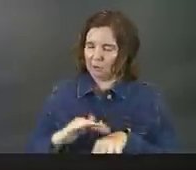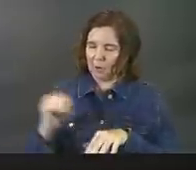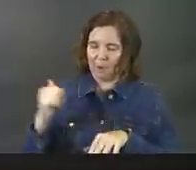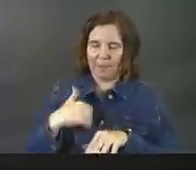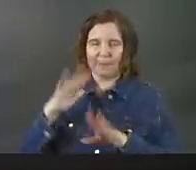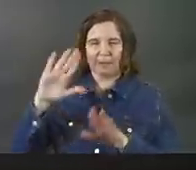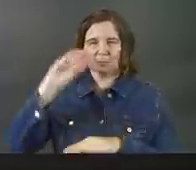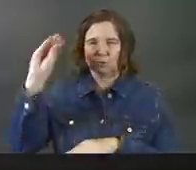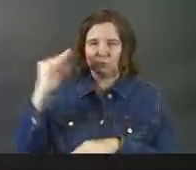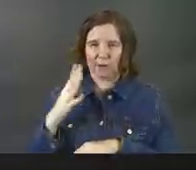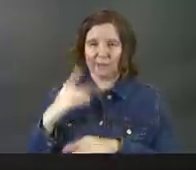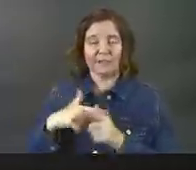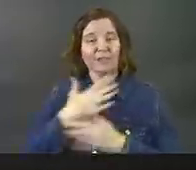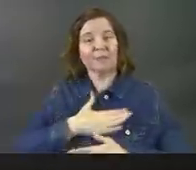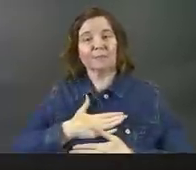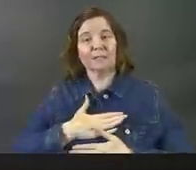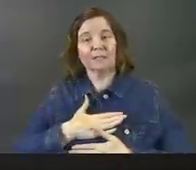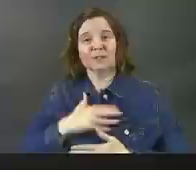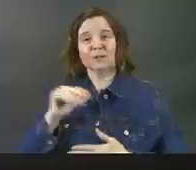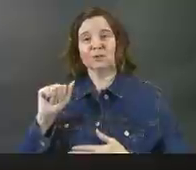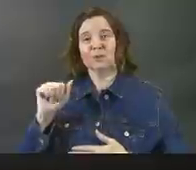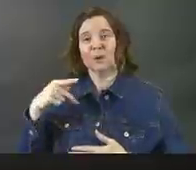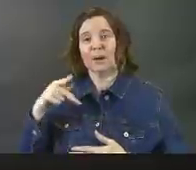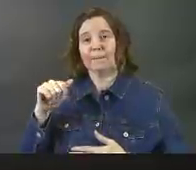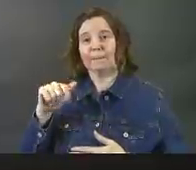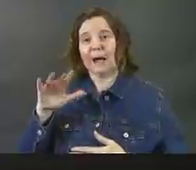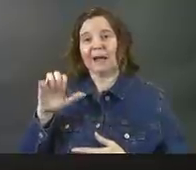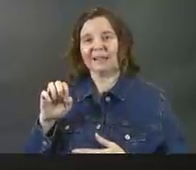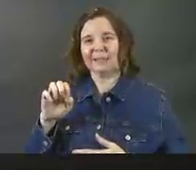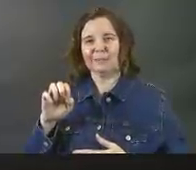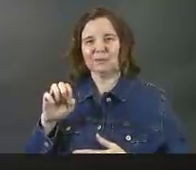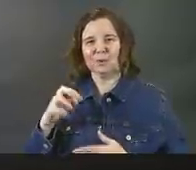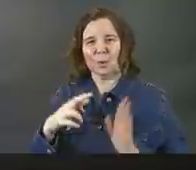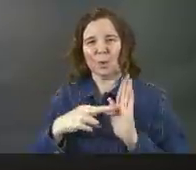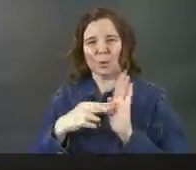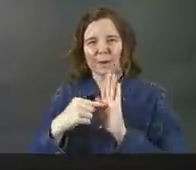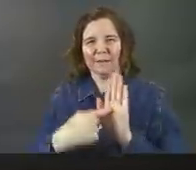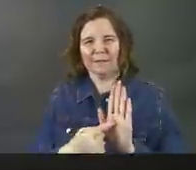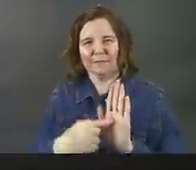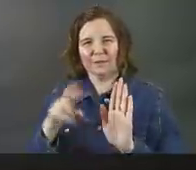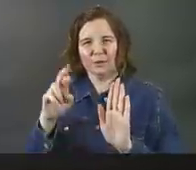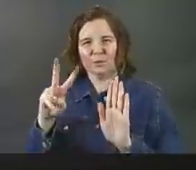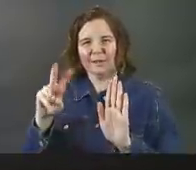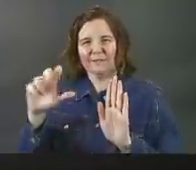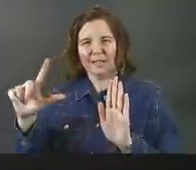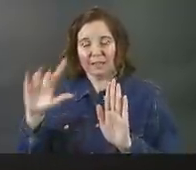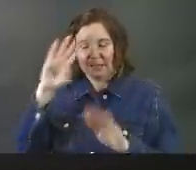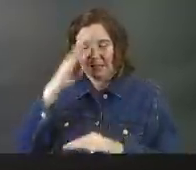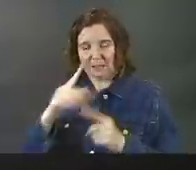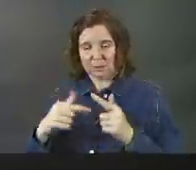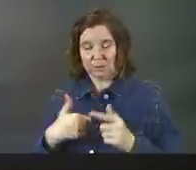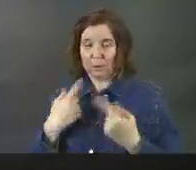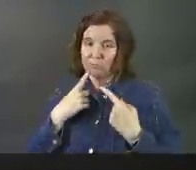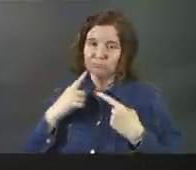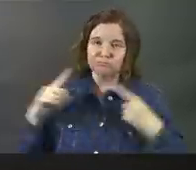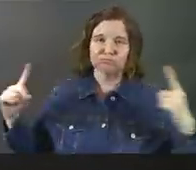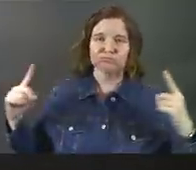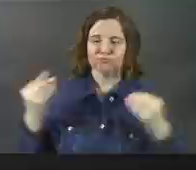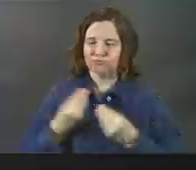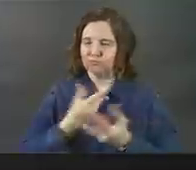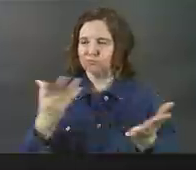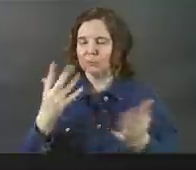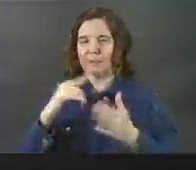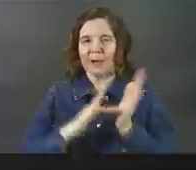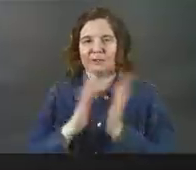marvelous grace. Then it pleased him to apocalypse his son to me so that I would proclaim the good news about Jesus to